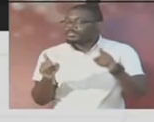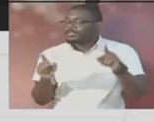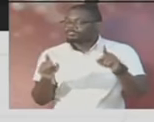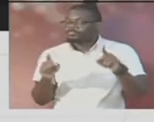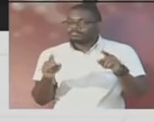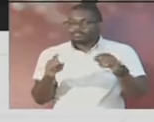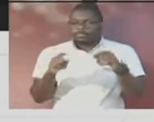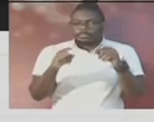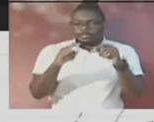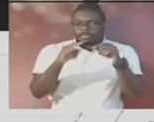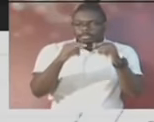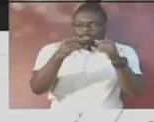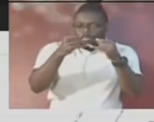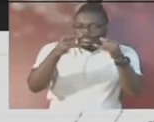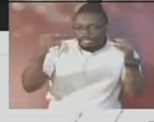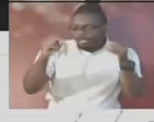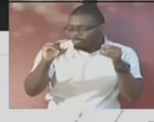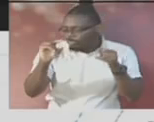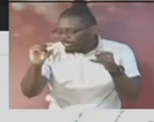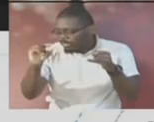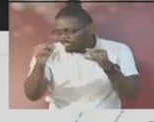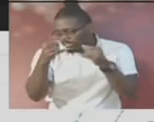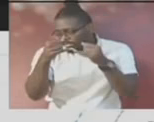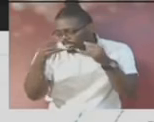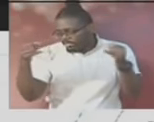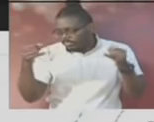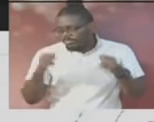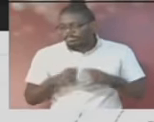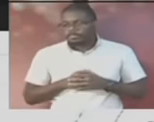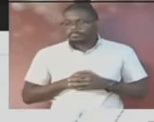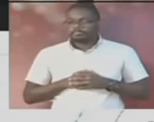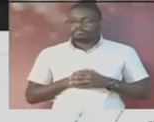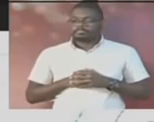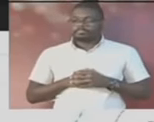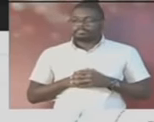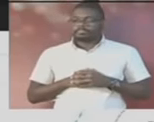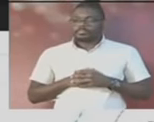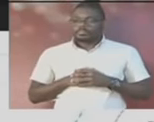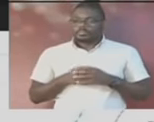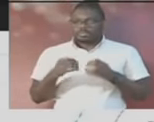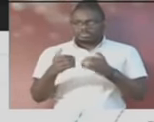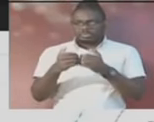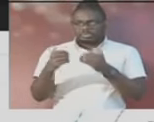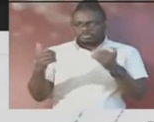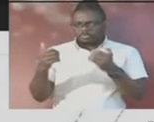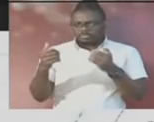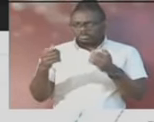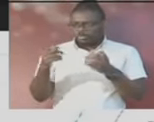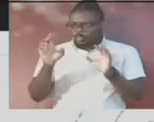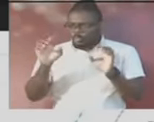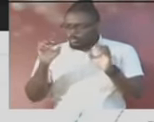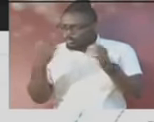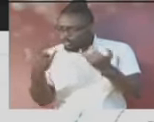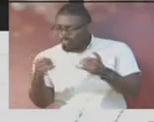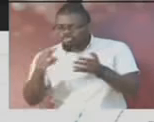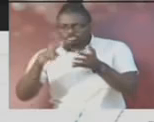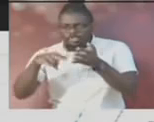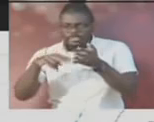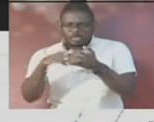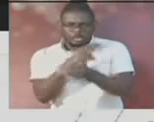last slide, we actually put those onto 2 separate axes so you can read the hospital capacity and